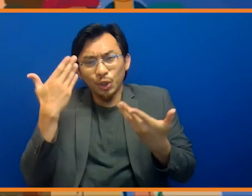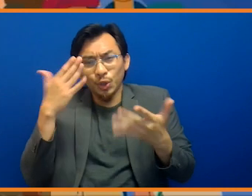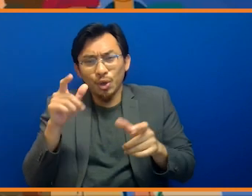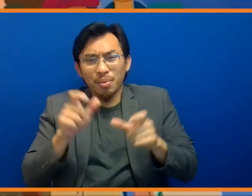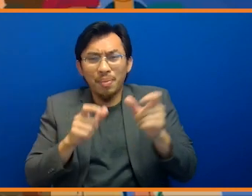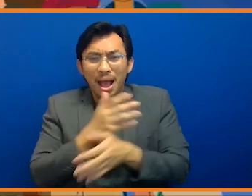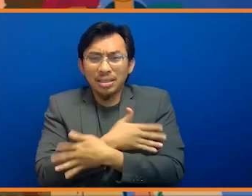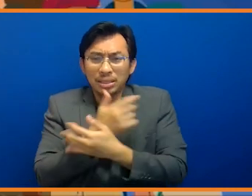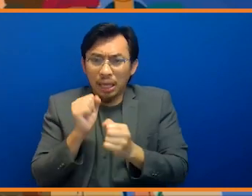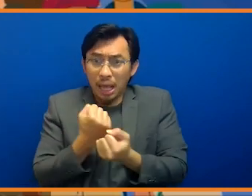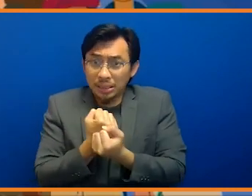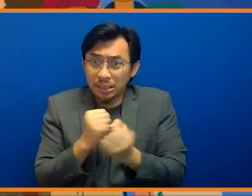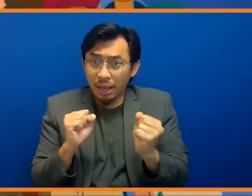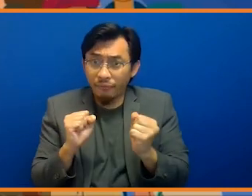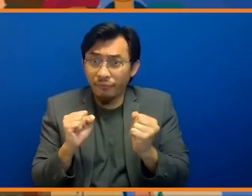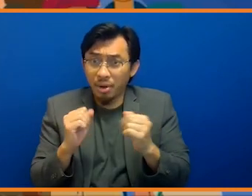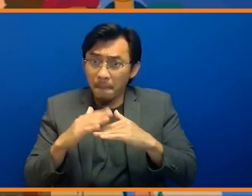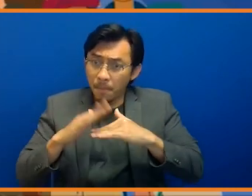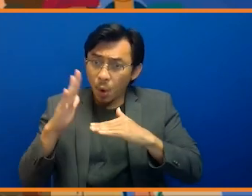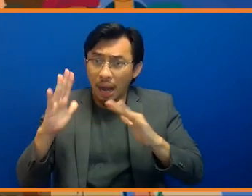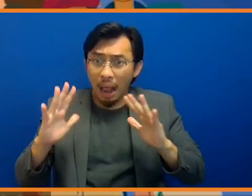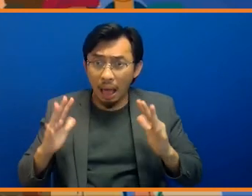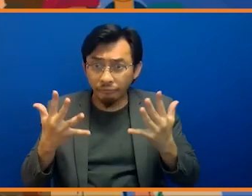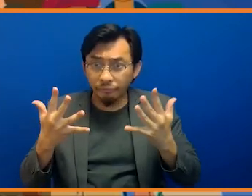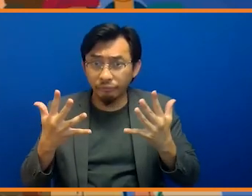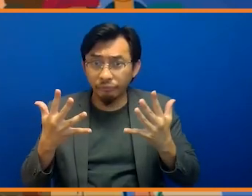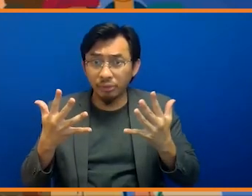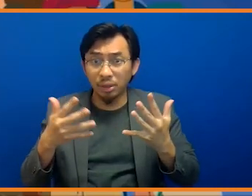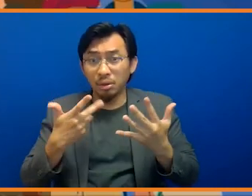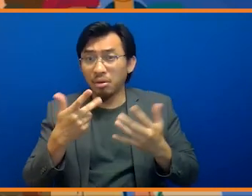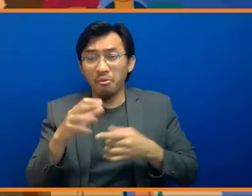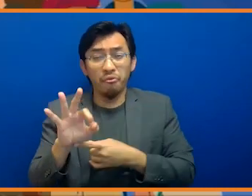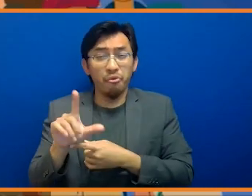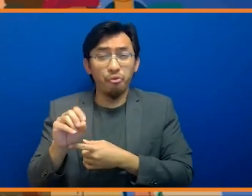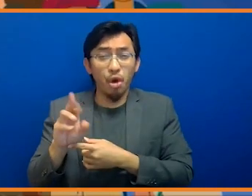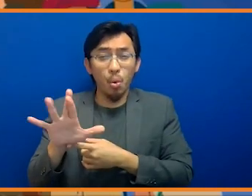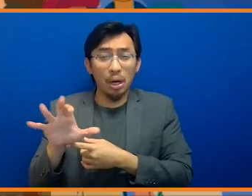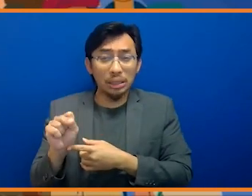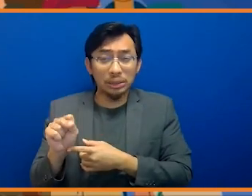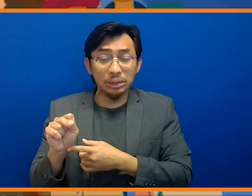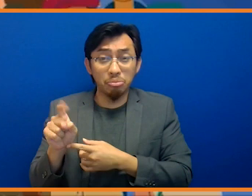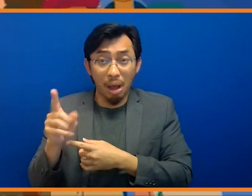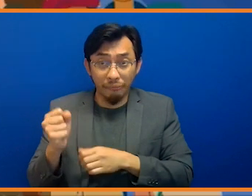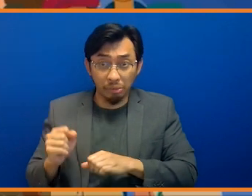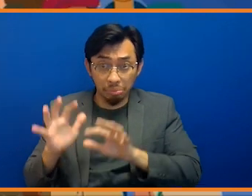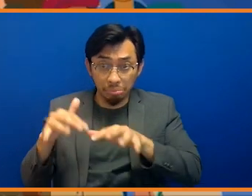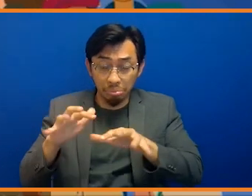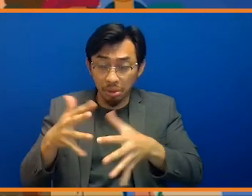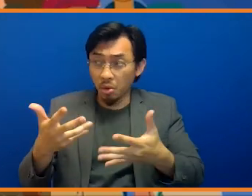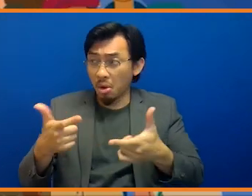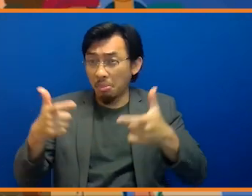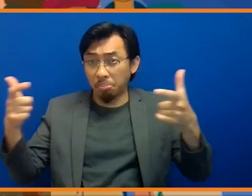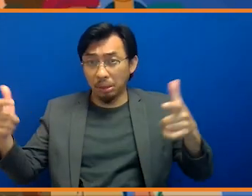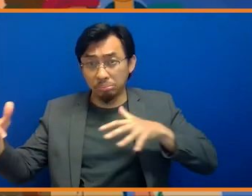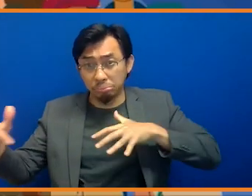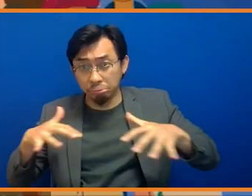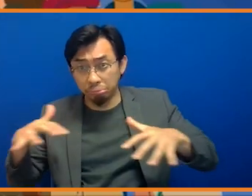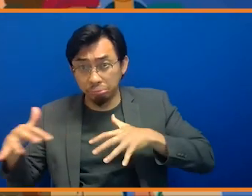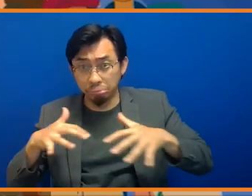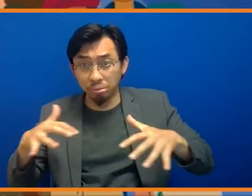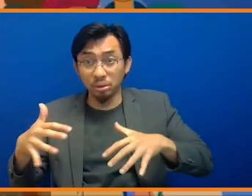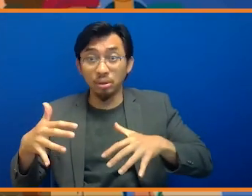Aceh at that time can save more lives. If they say, oh, in Flores there was a tsunami after big earthquake, and